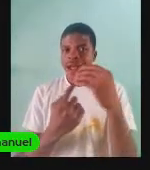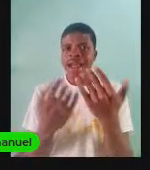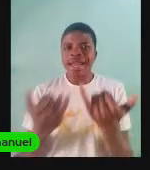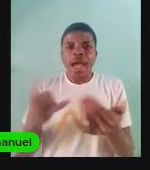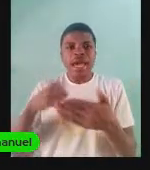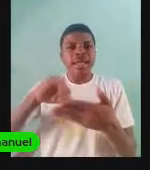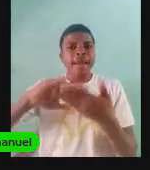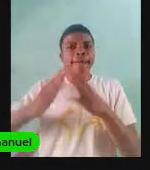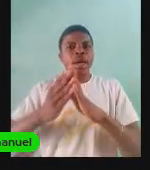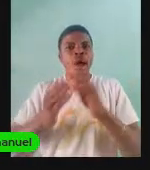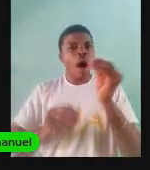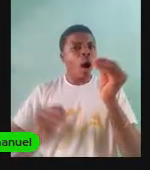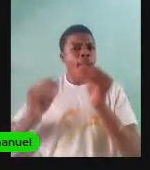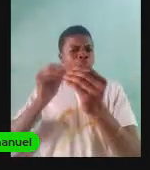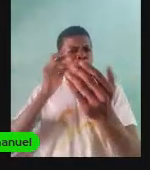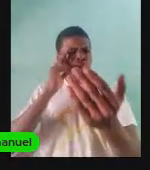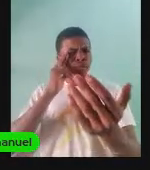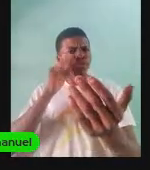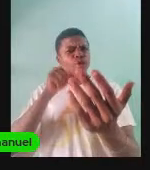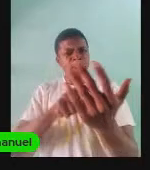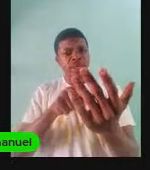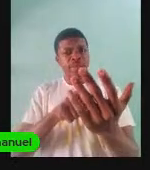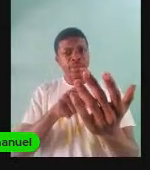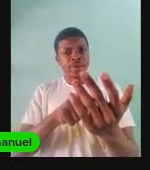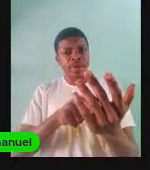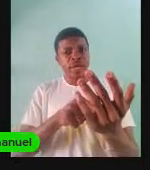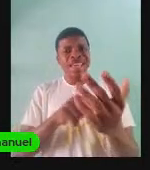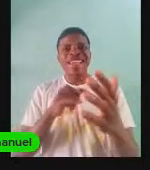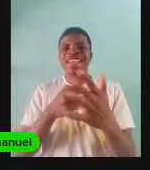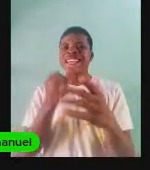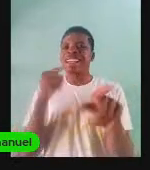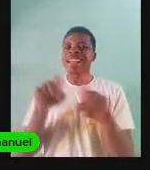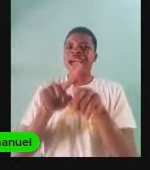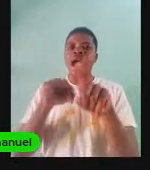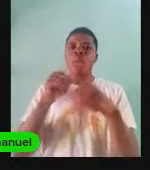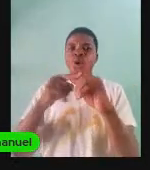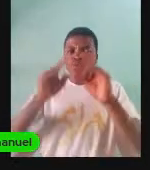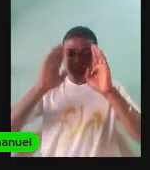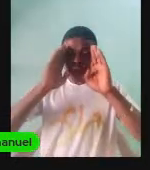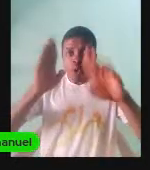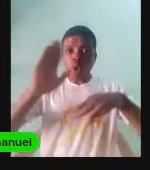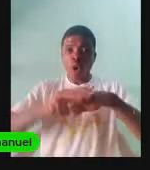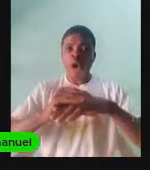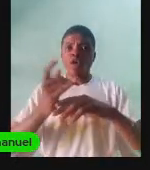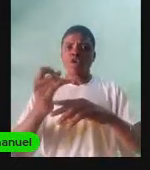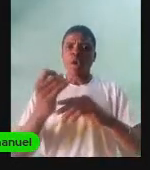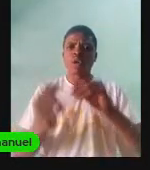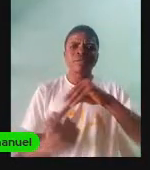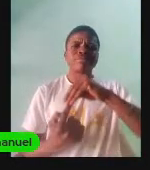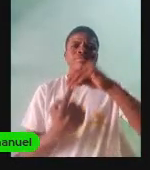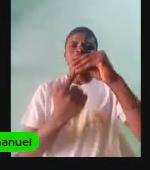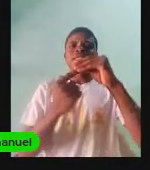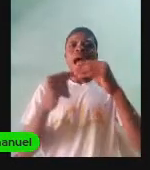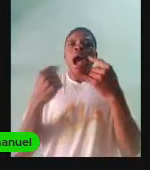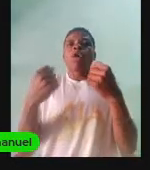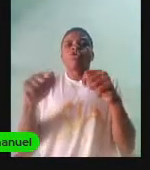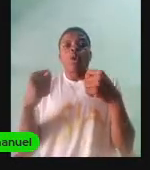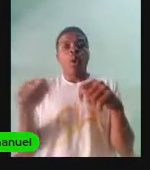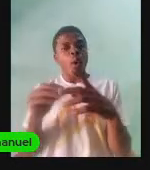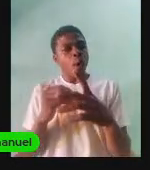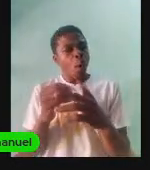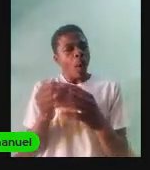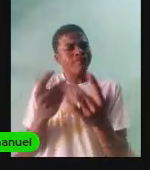noticeable. You see, just like when you focus on your favorite toy, like say during a playtime, or you focus on